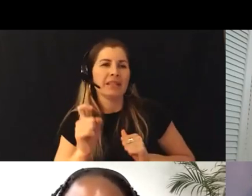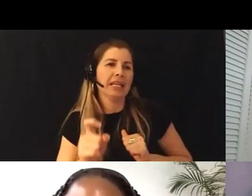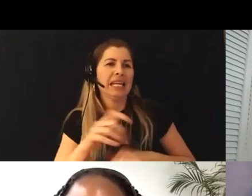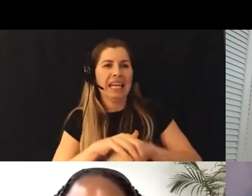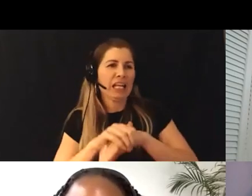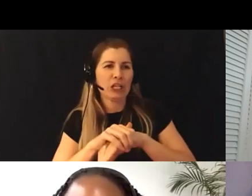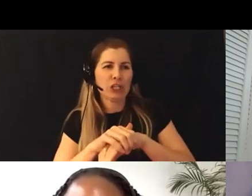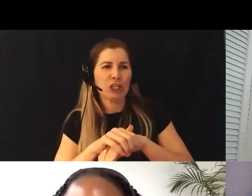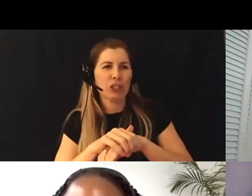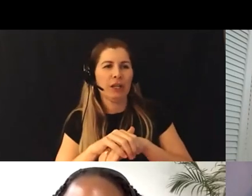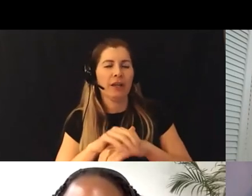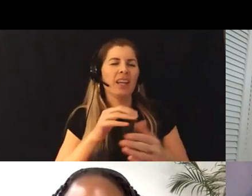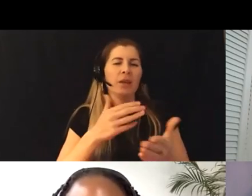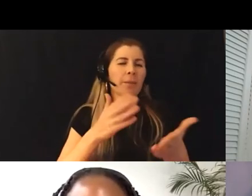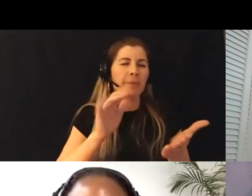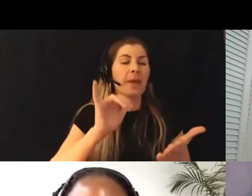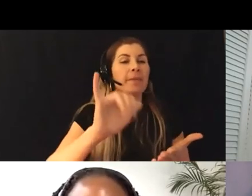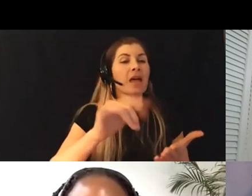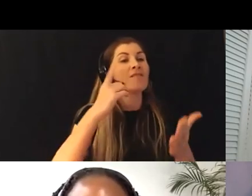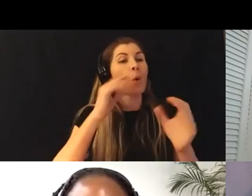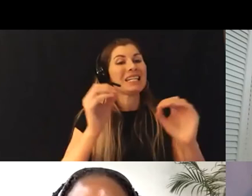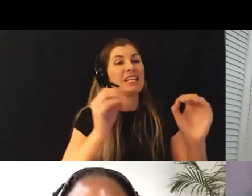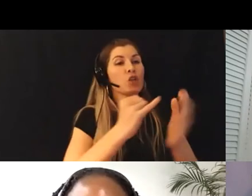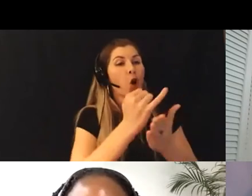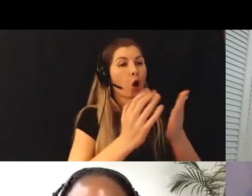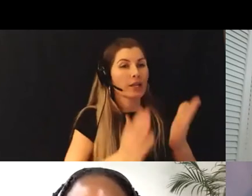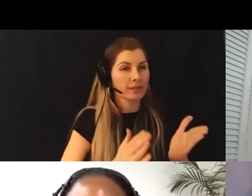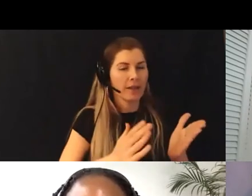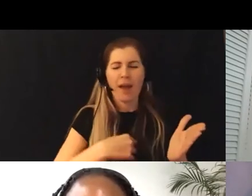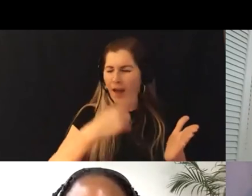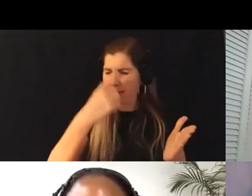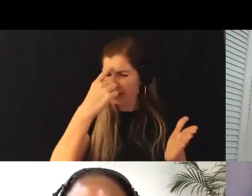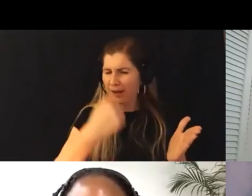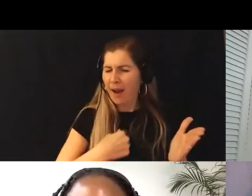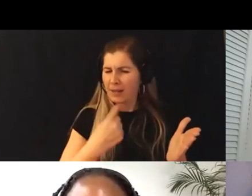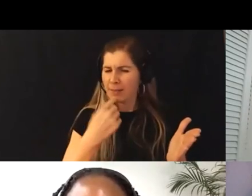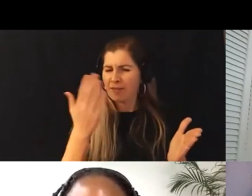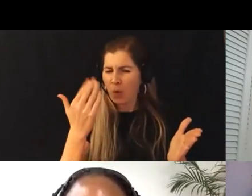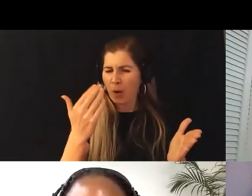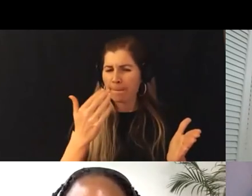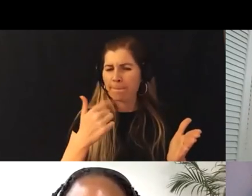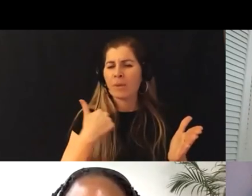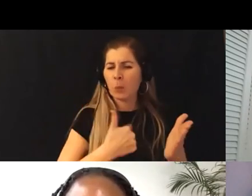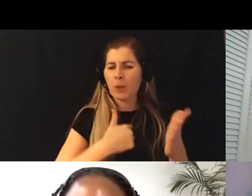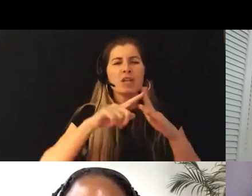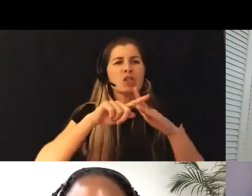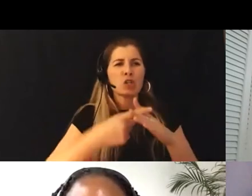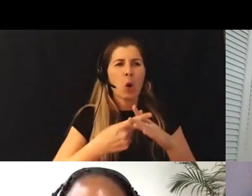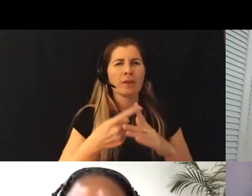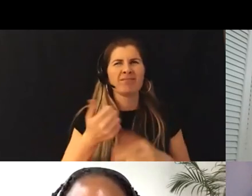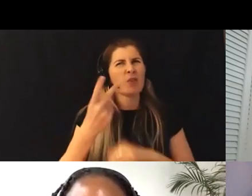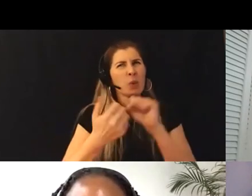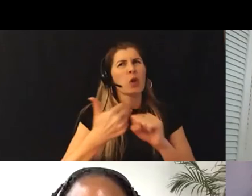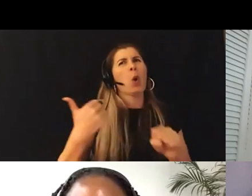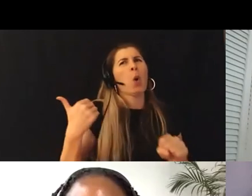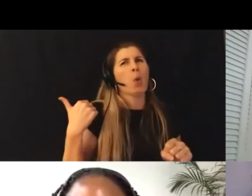of that, that has passed. In terms of teaching artists, I had said, I think early on, that we started several years ago working